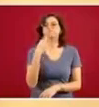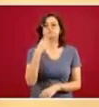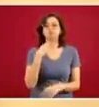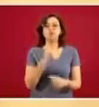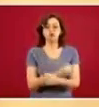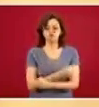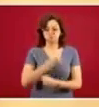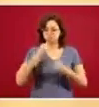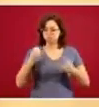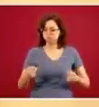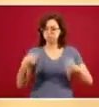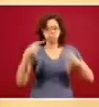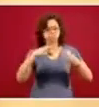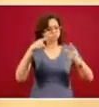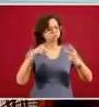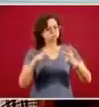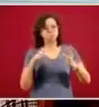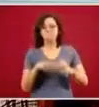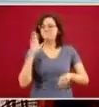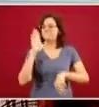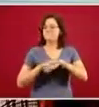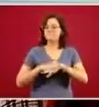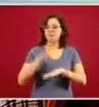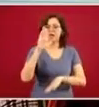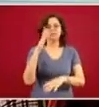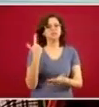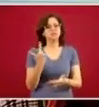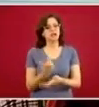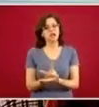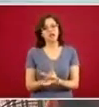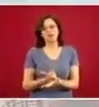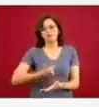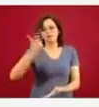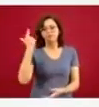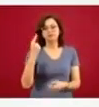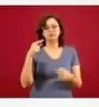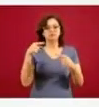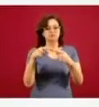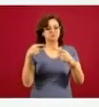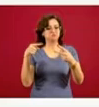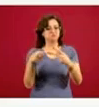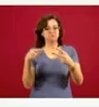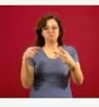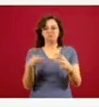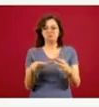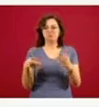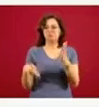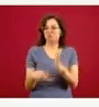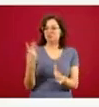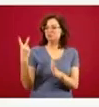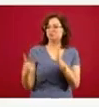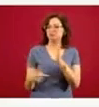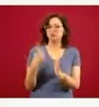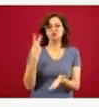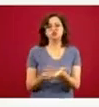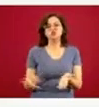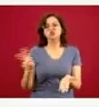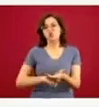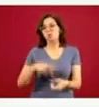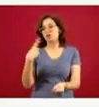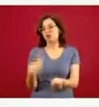The leading risk factors when it comes to chronic conditions, pre-existing chronic conditions, are